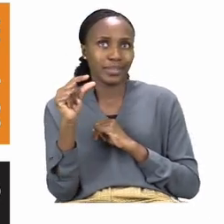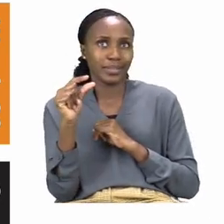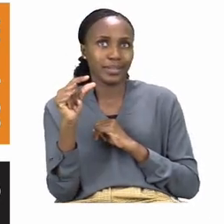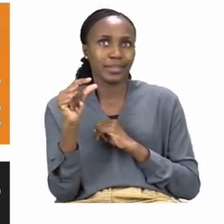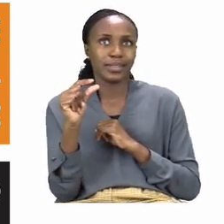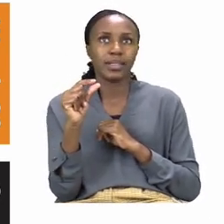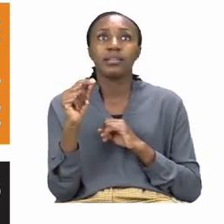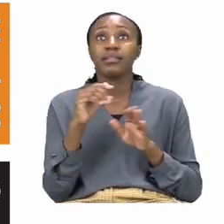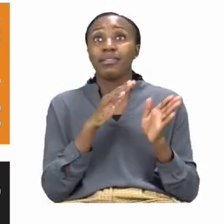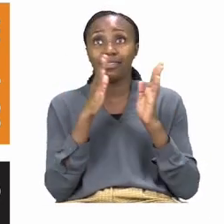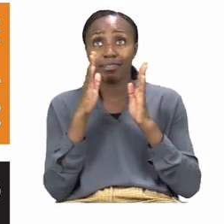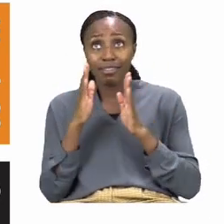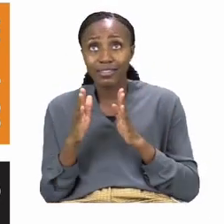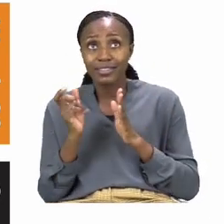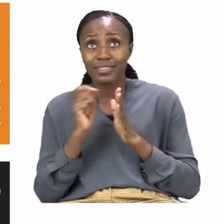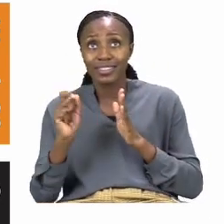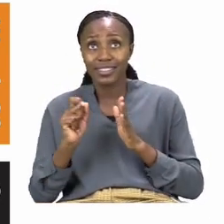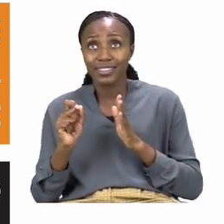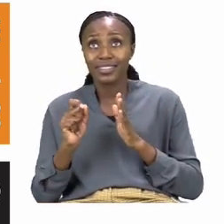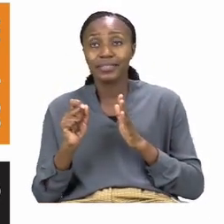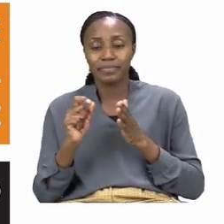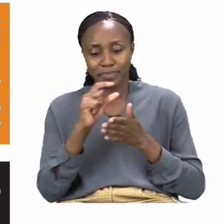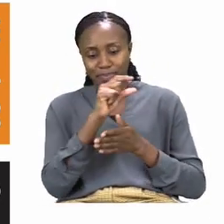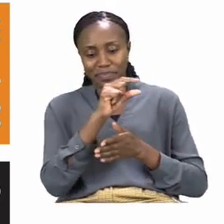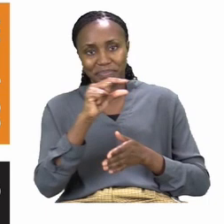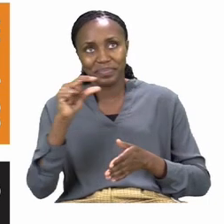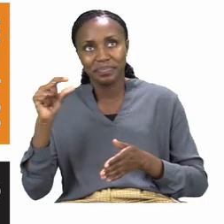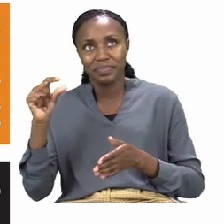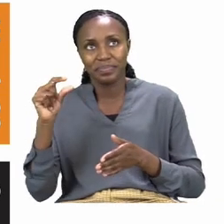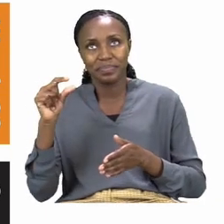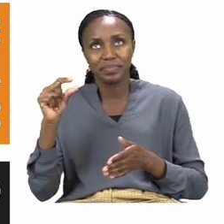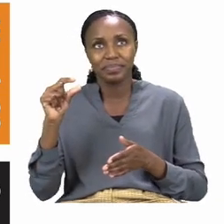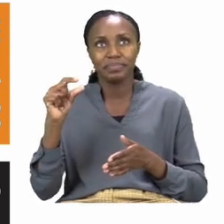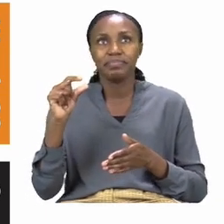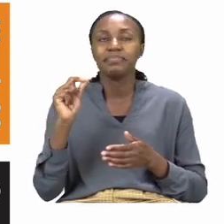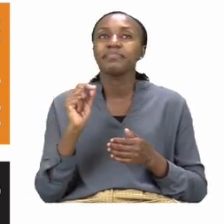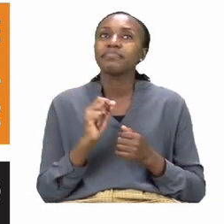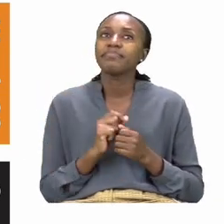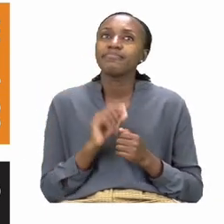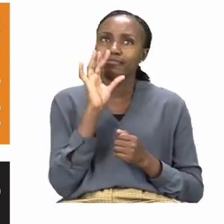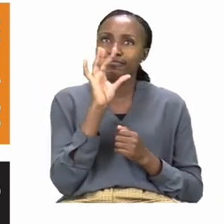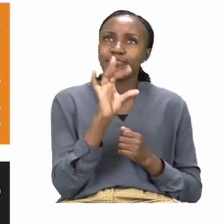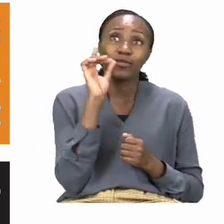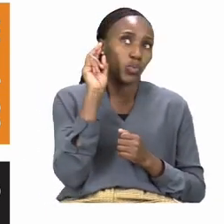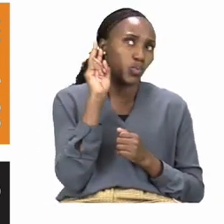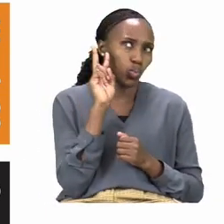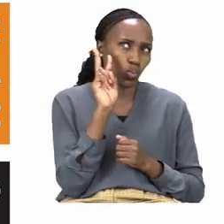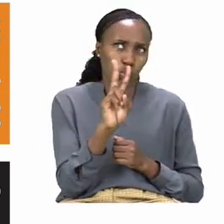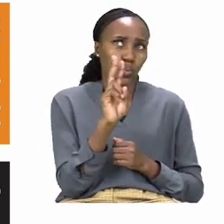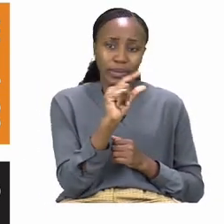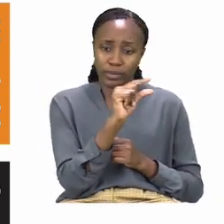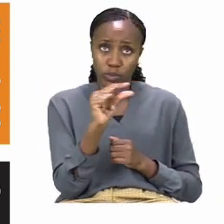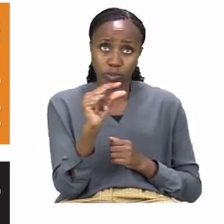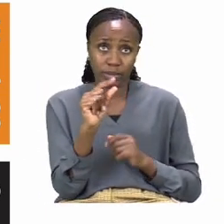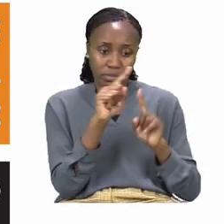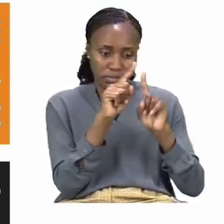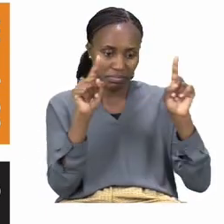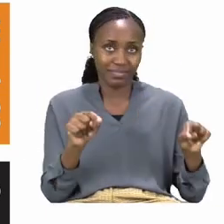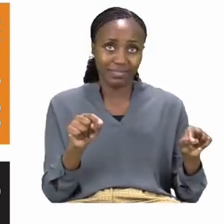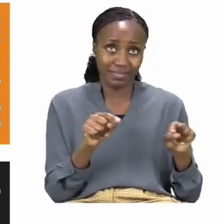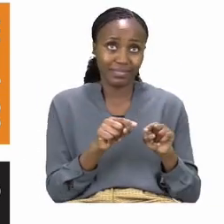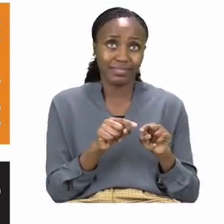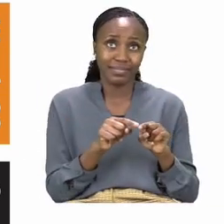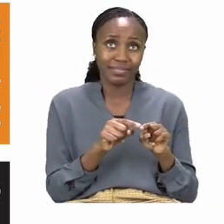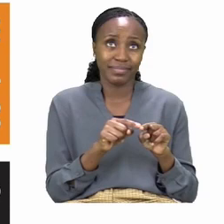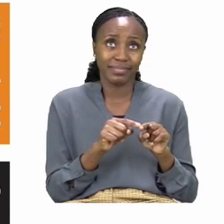write your own sentences. Remember, you choose only 2 sight words. Now on